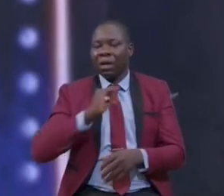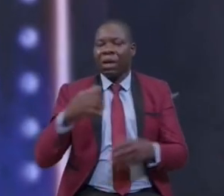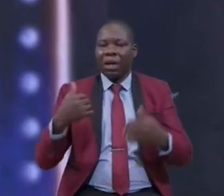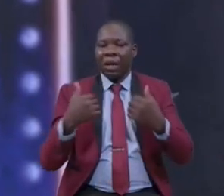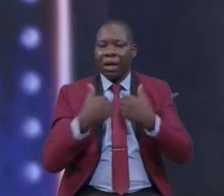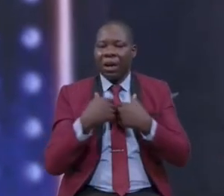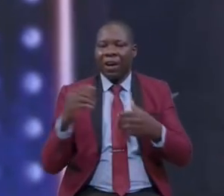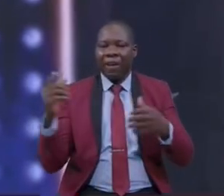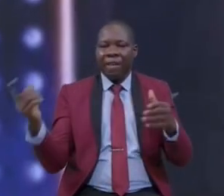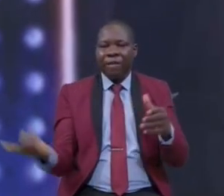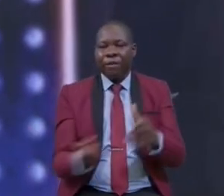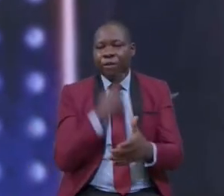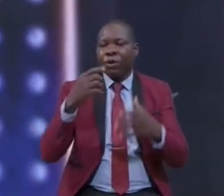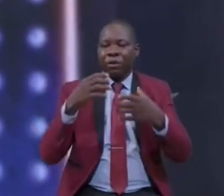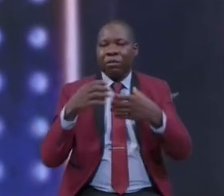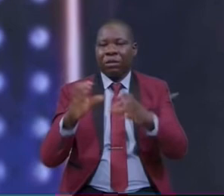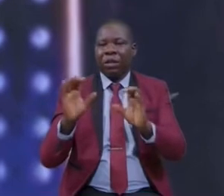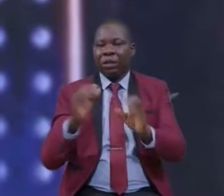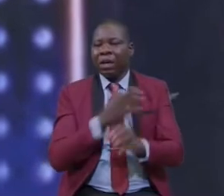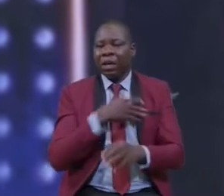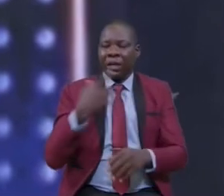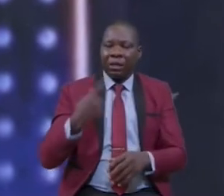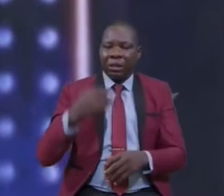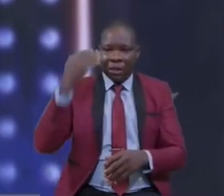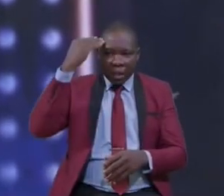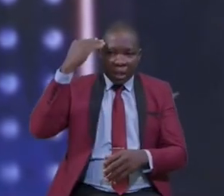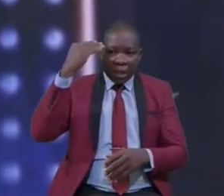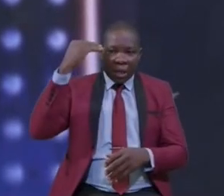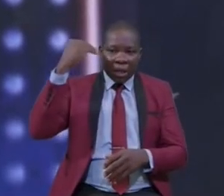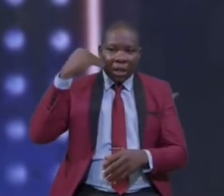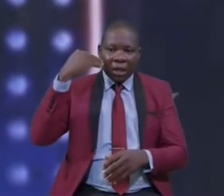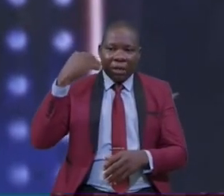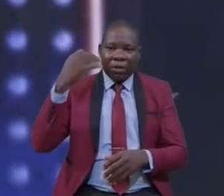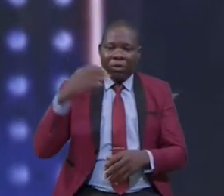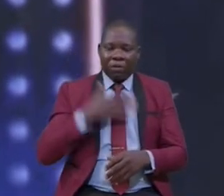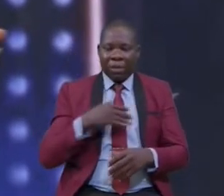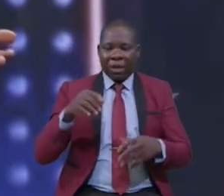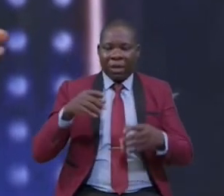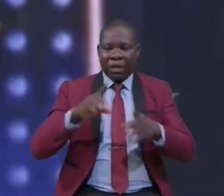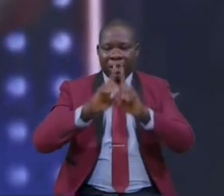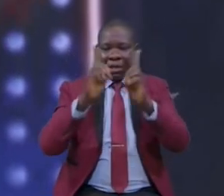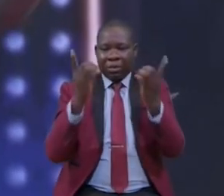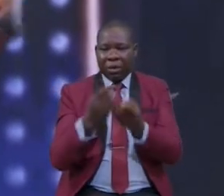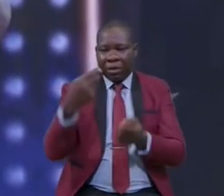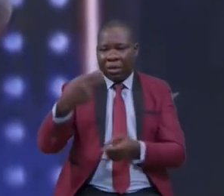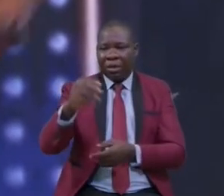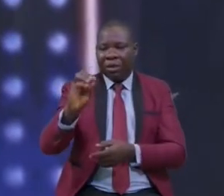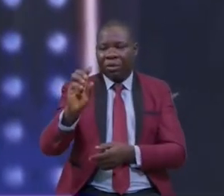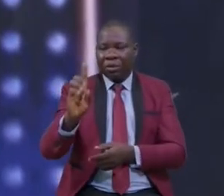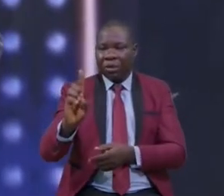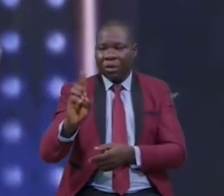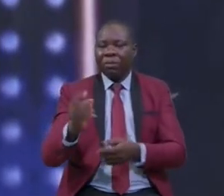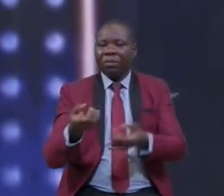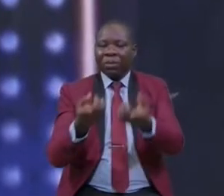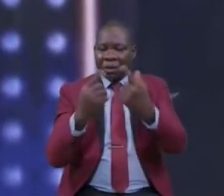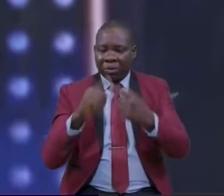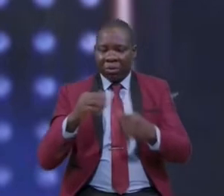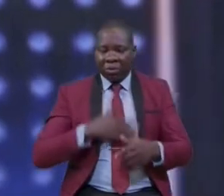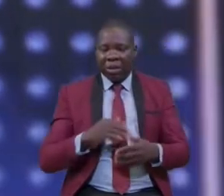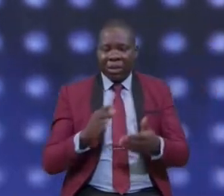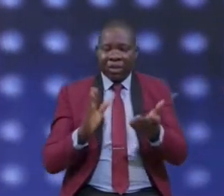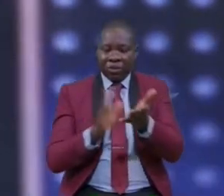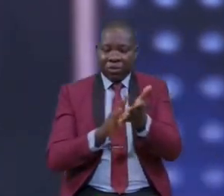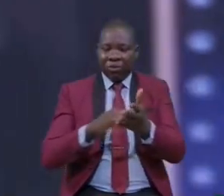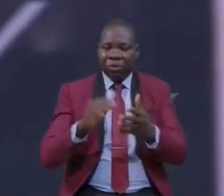my head of department was looking for me and came to my secondary school, but I was not around, I'd gone somewhere, and